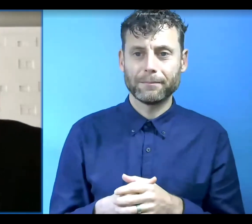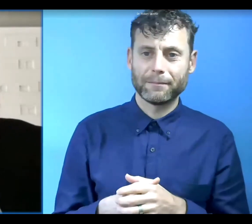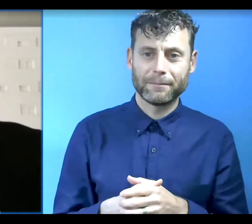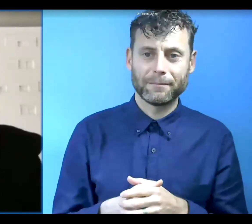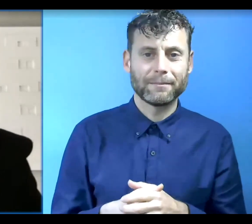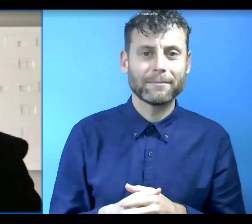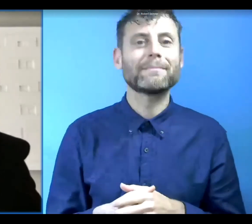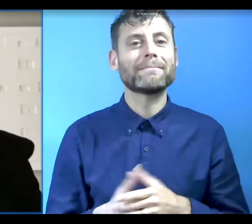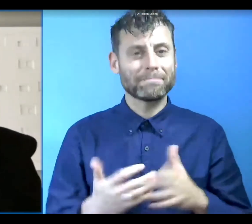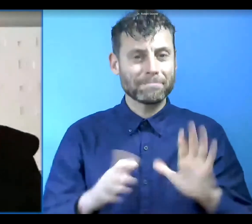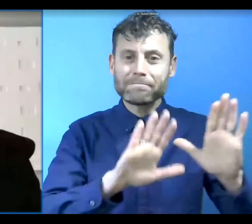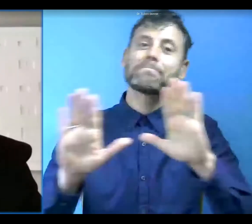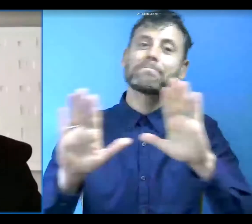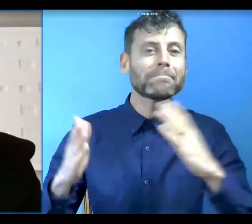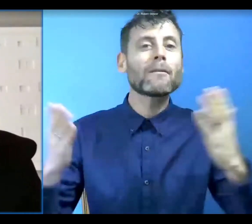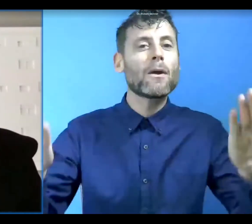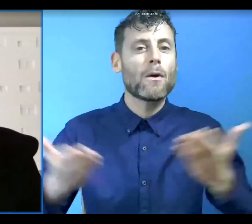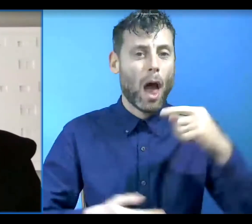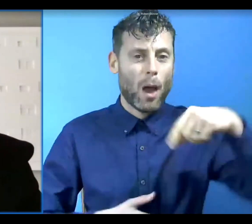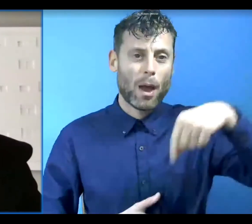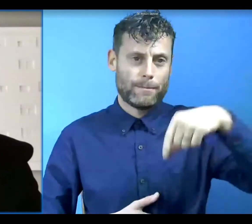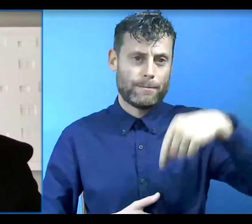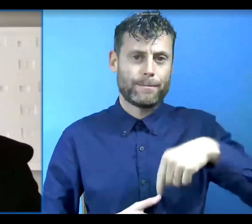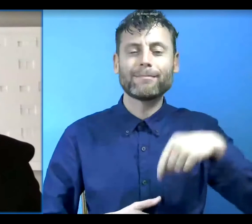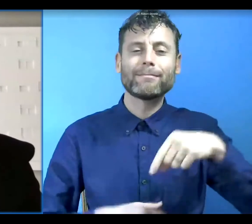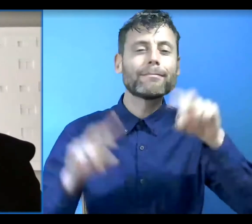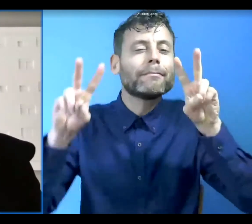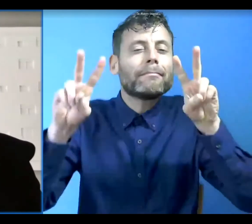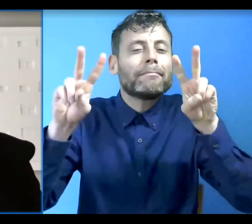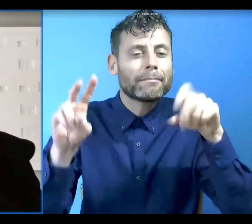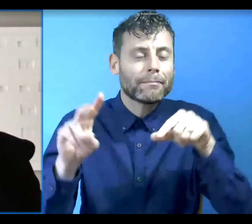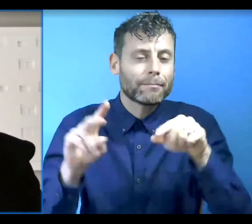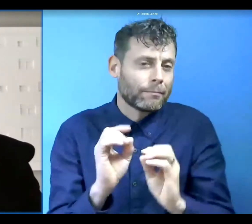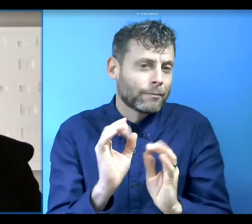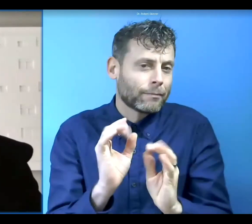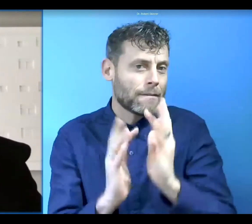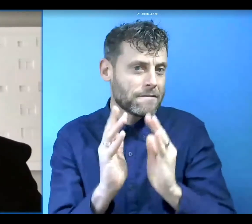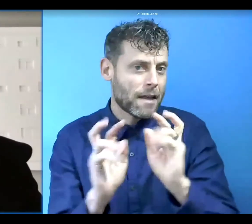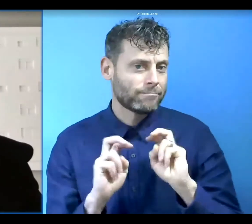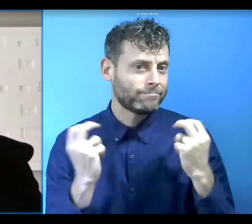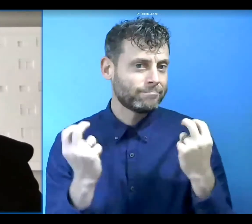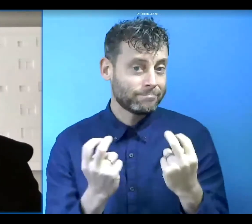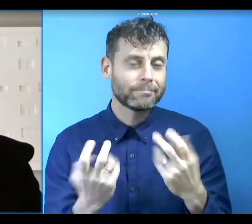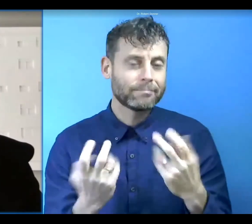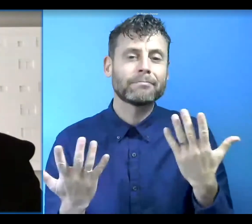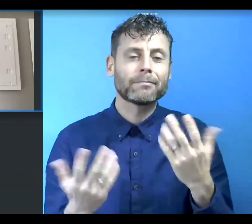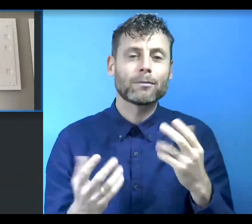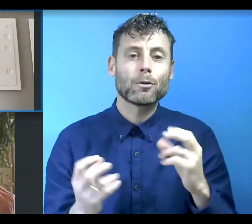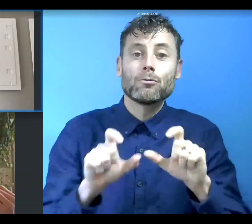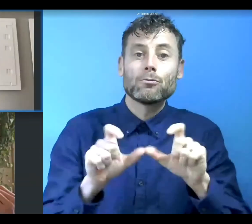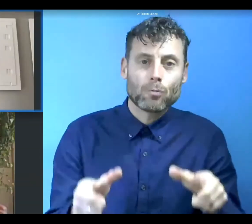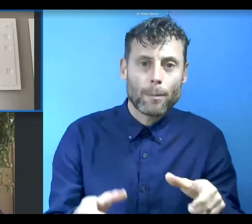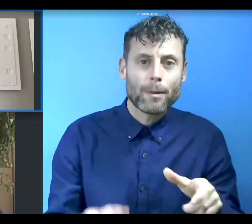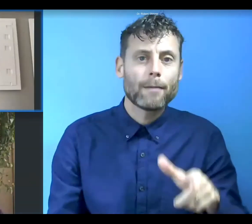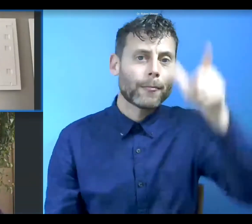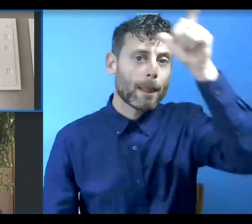Ladies and gentlemen, welcome to the Campfire with Skopje, Lisbon and Bologna, where we